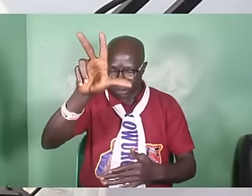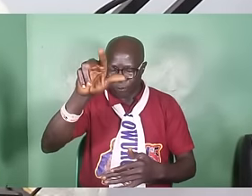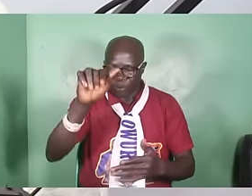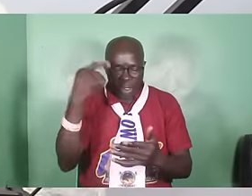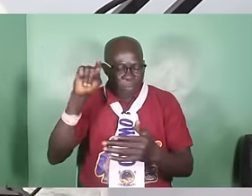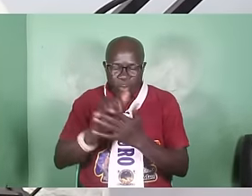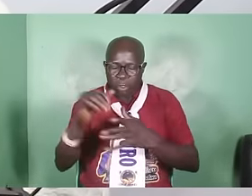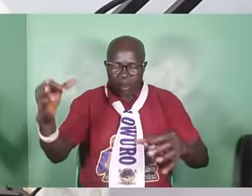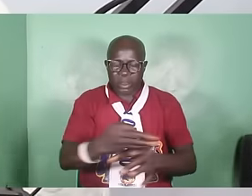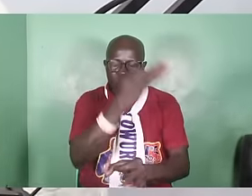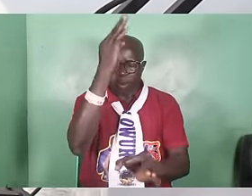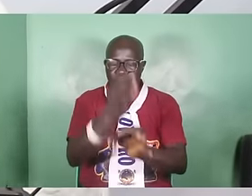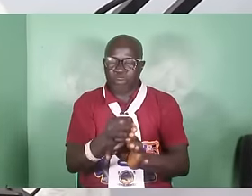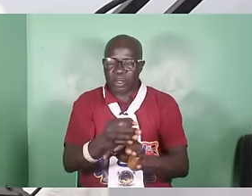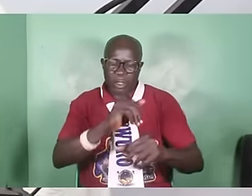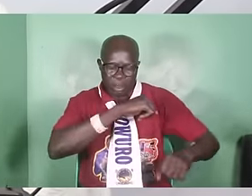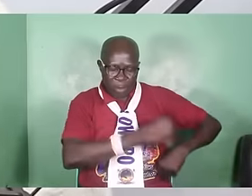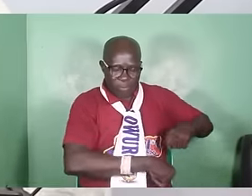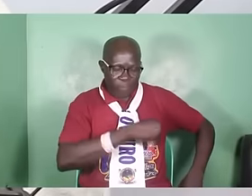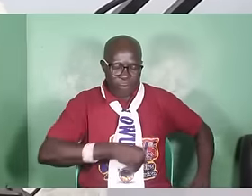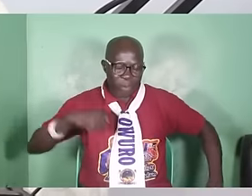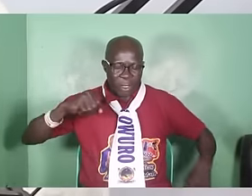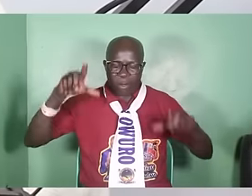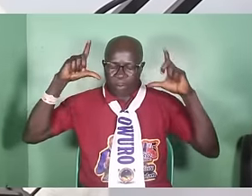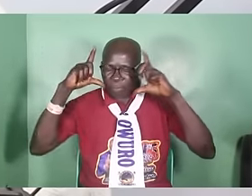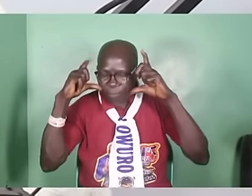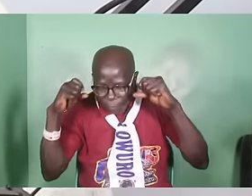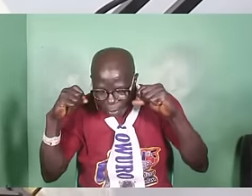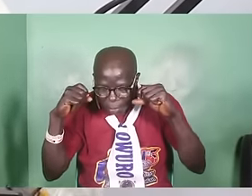riketa. You are symbol of faith. Oya ti photo yi.